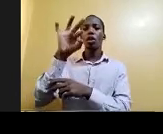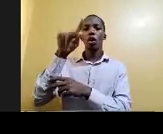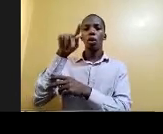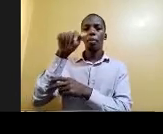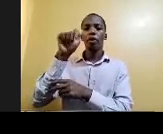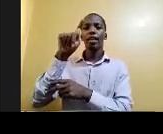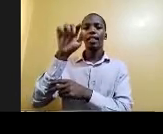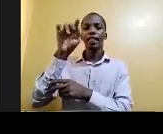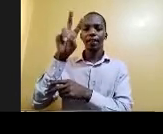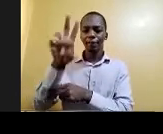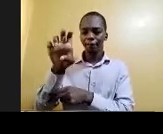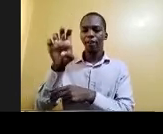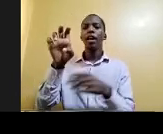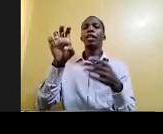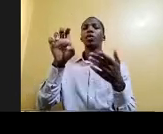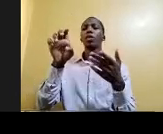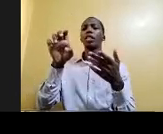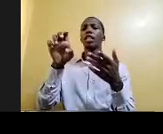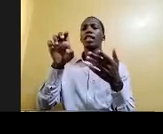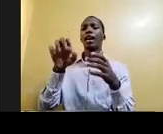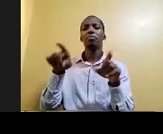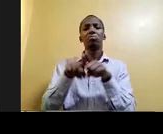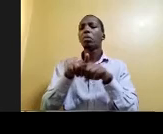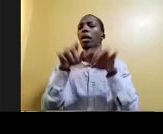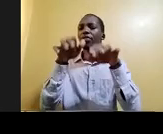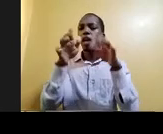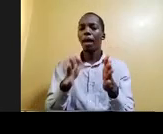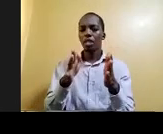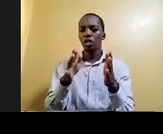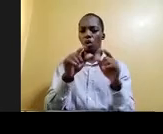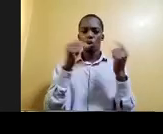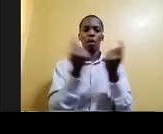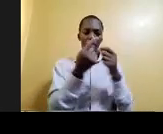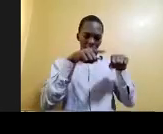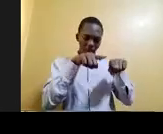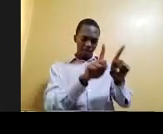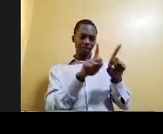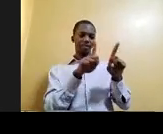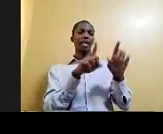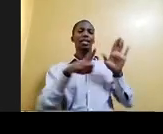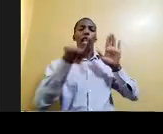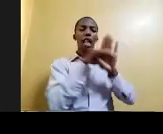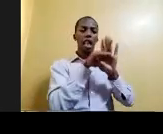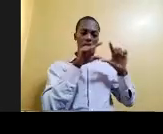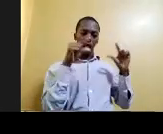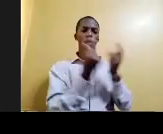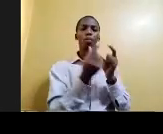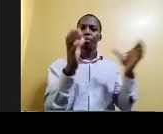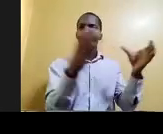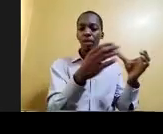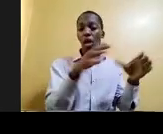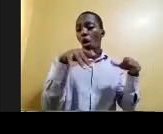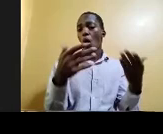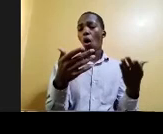are organized as farmer groups, and they can act themselves as the legal entity, or you can have processor trader managed